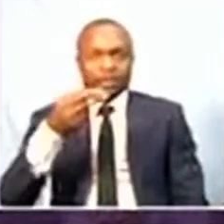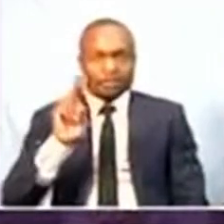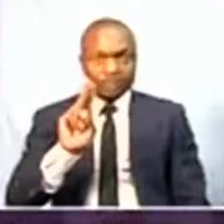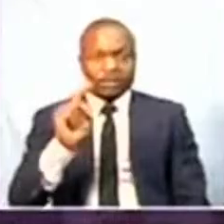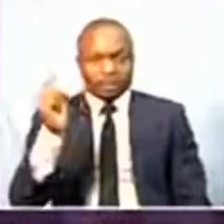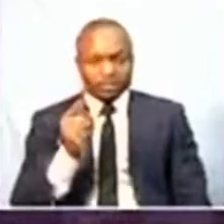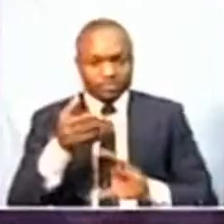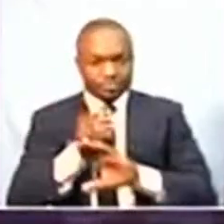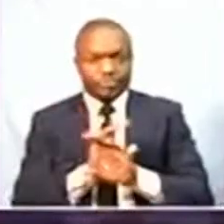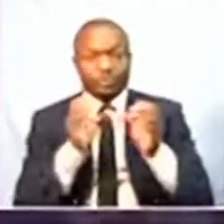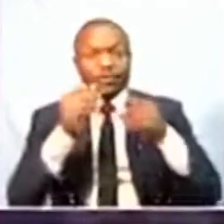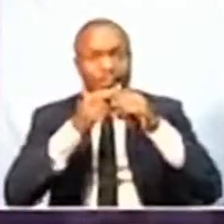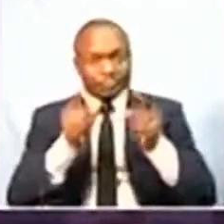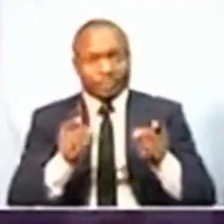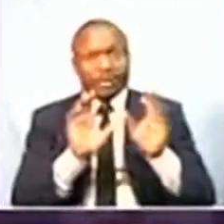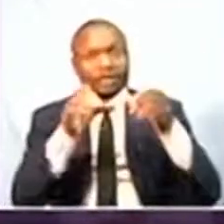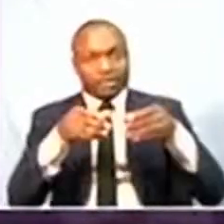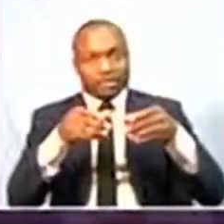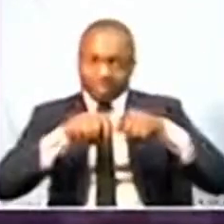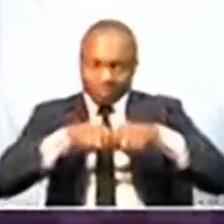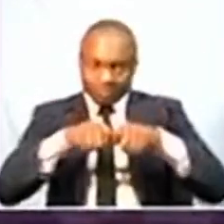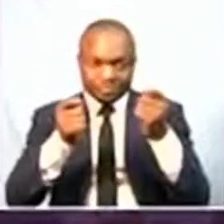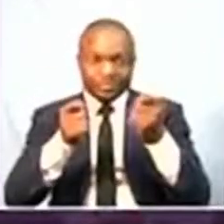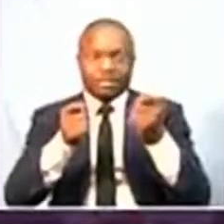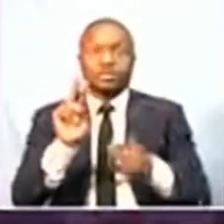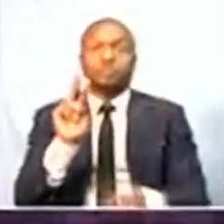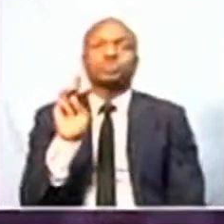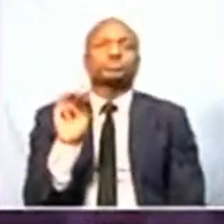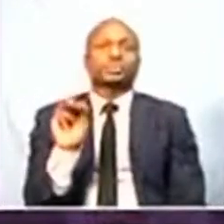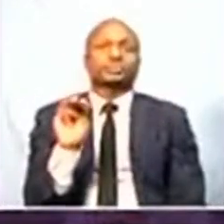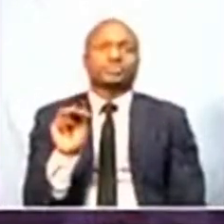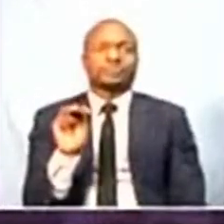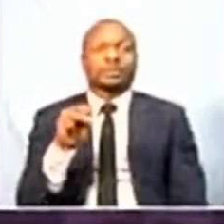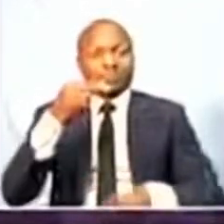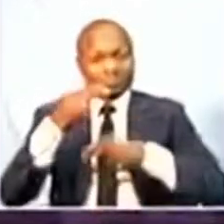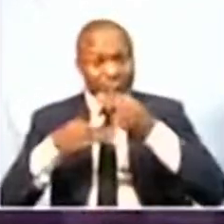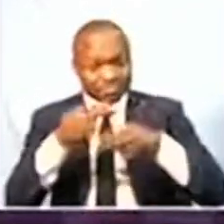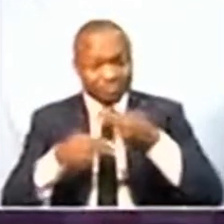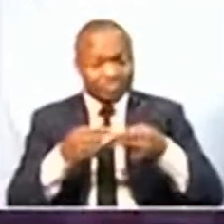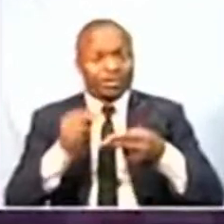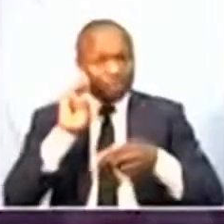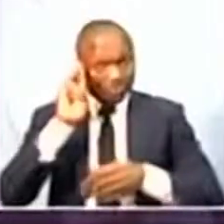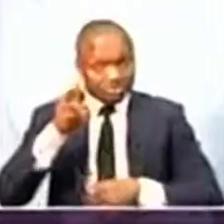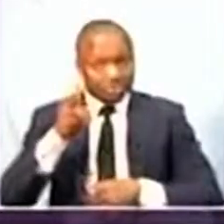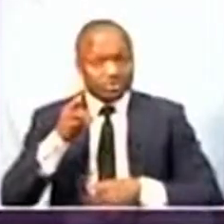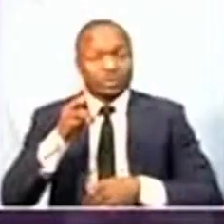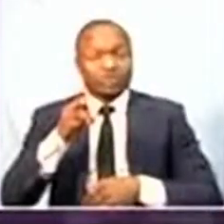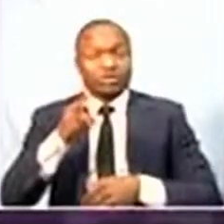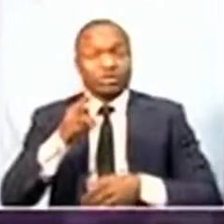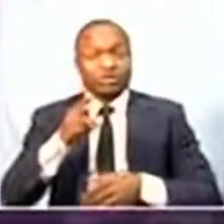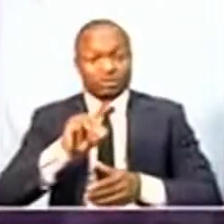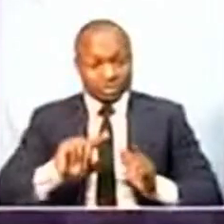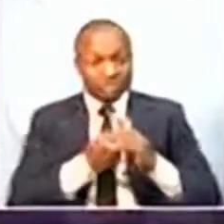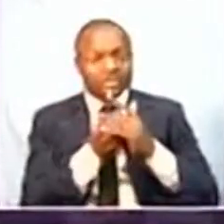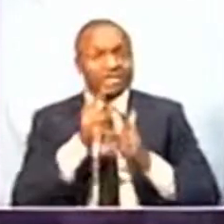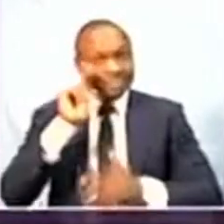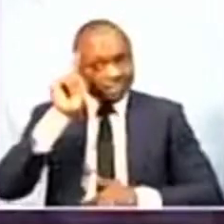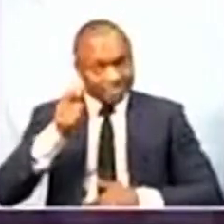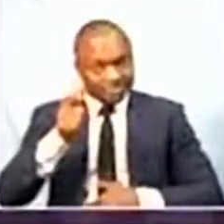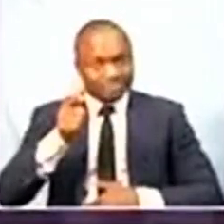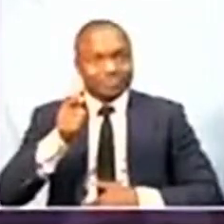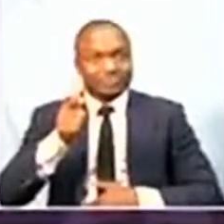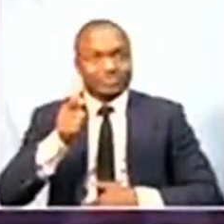the committee, but the committee has taken a 2 minutes break, meaning it will reconvene later.